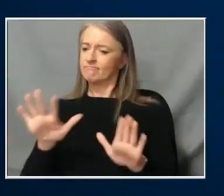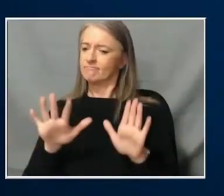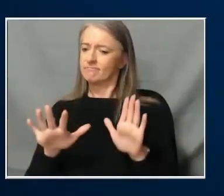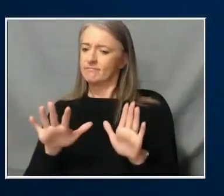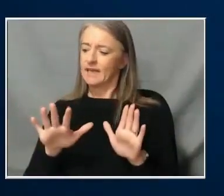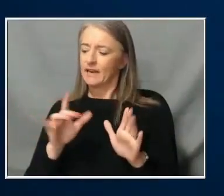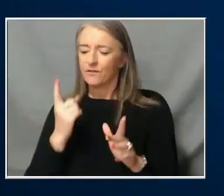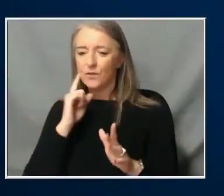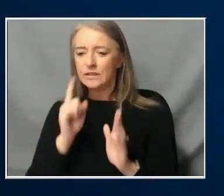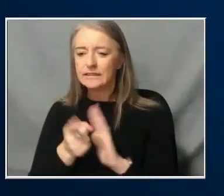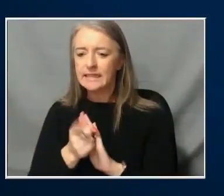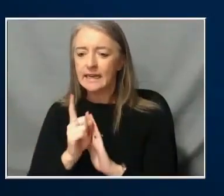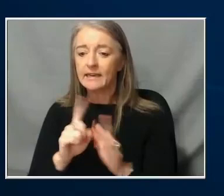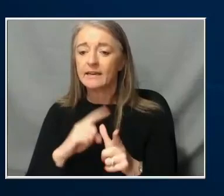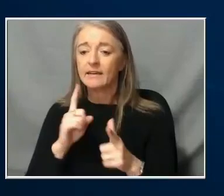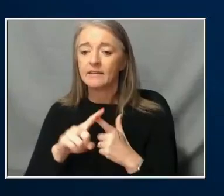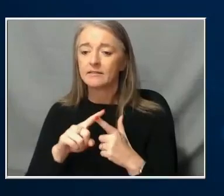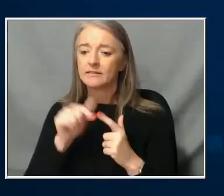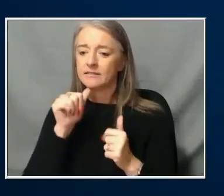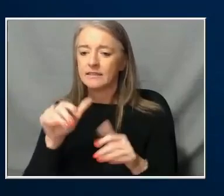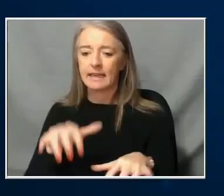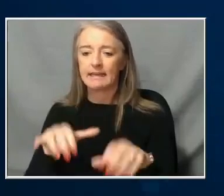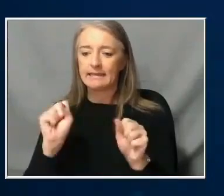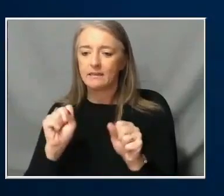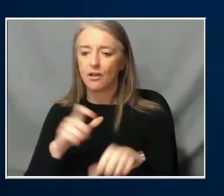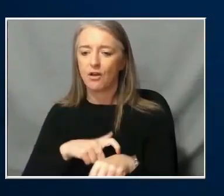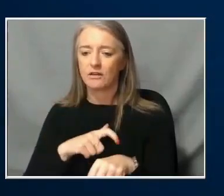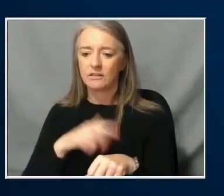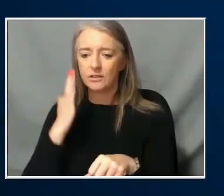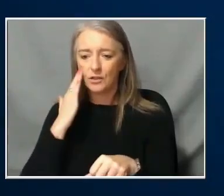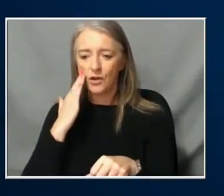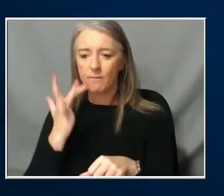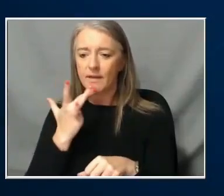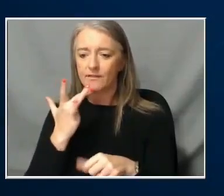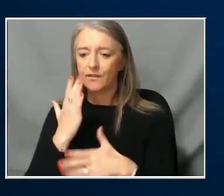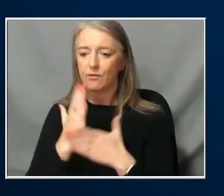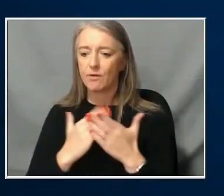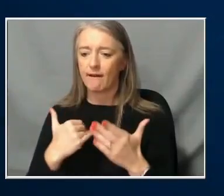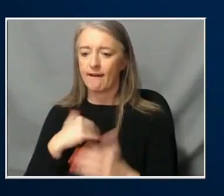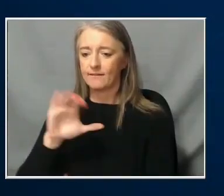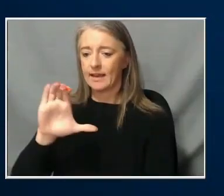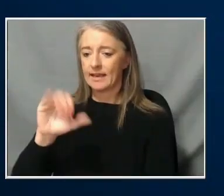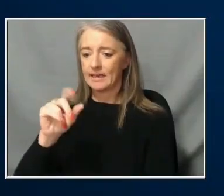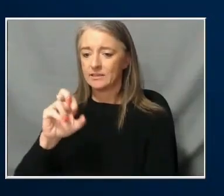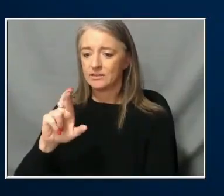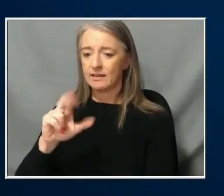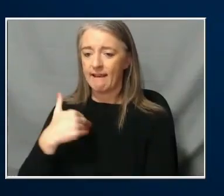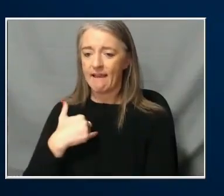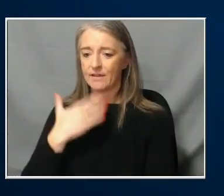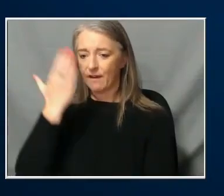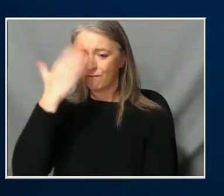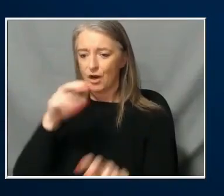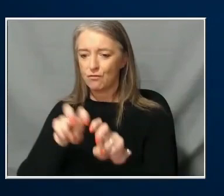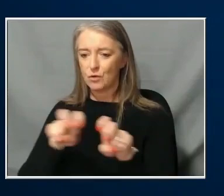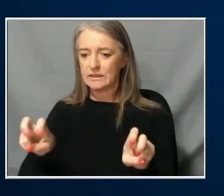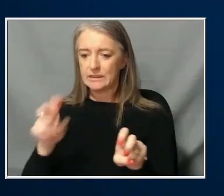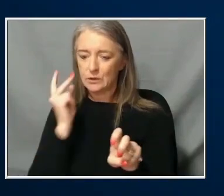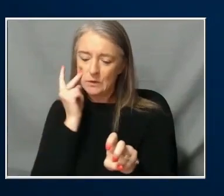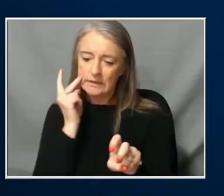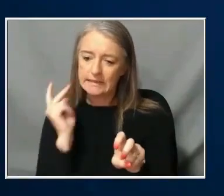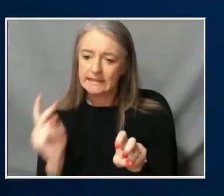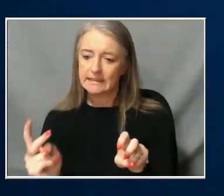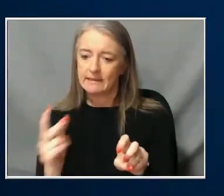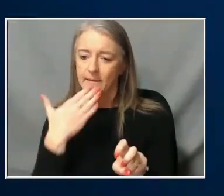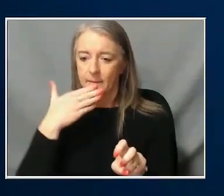second. But it didn't take long for me to think, you know what, my favorite part of having cancer is having a front row seat to seeing